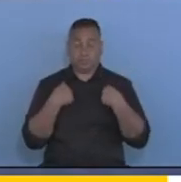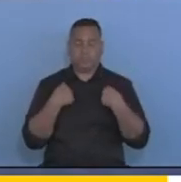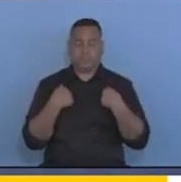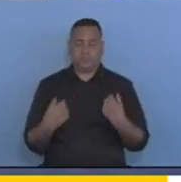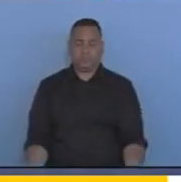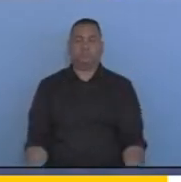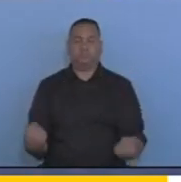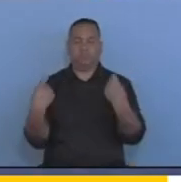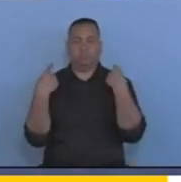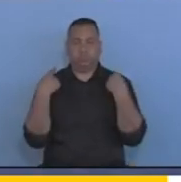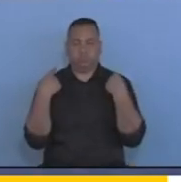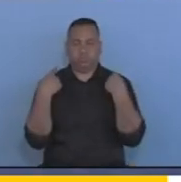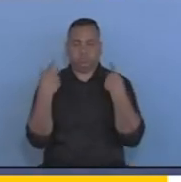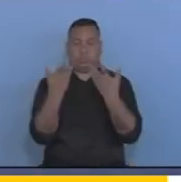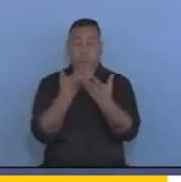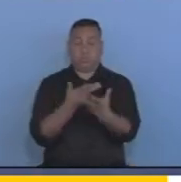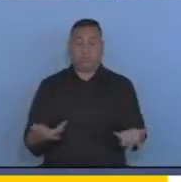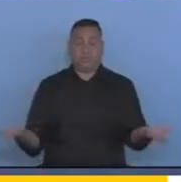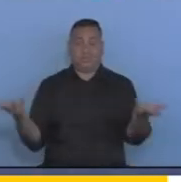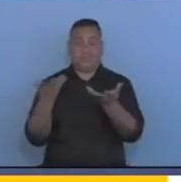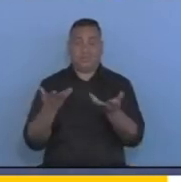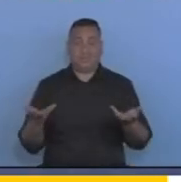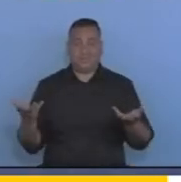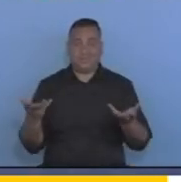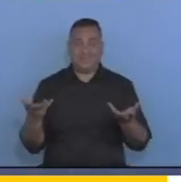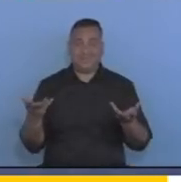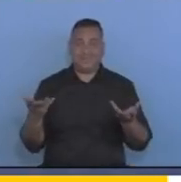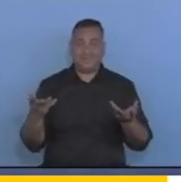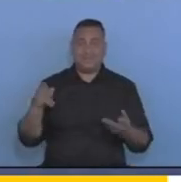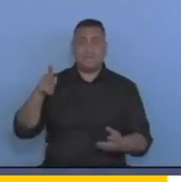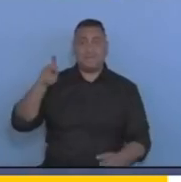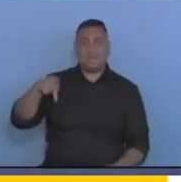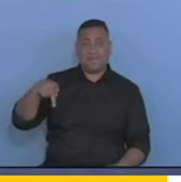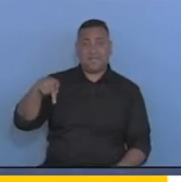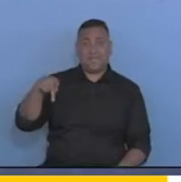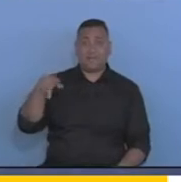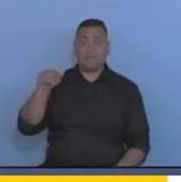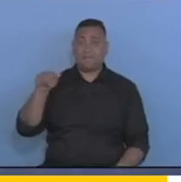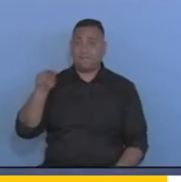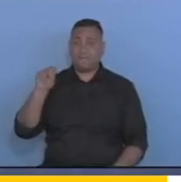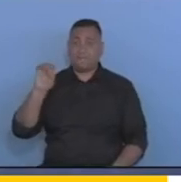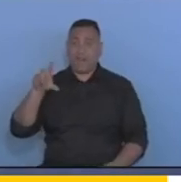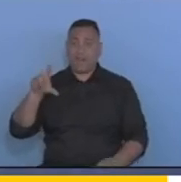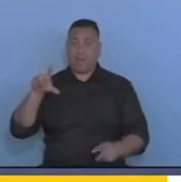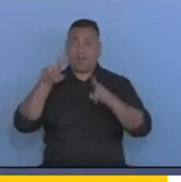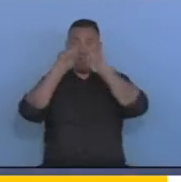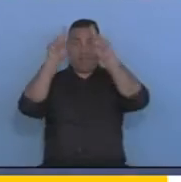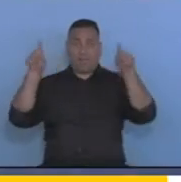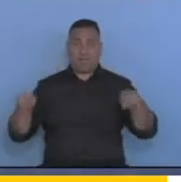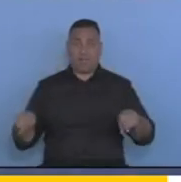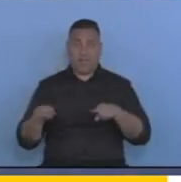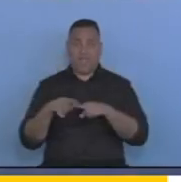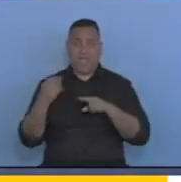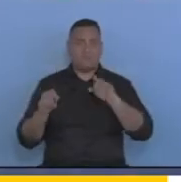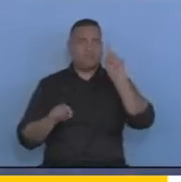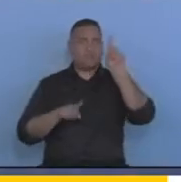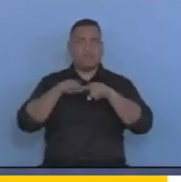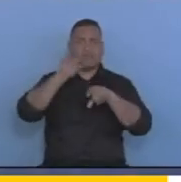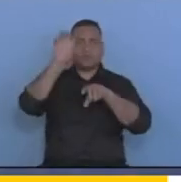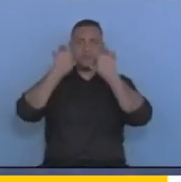right. That is a panel that consists of different components on it, like your circuit